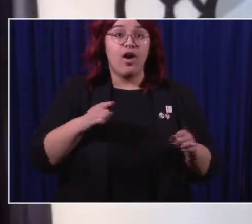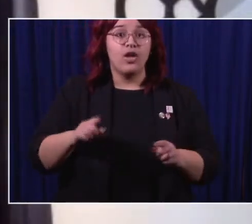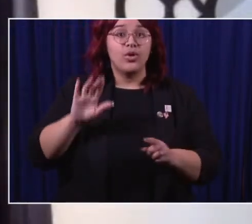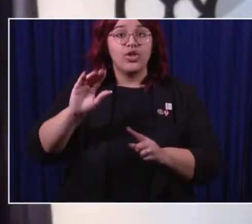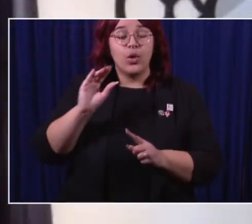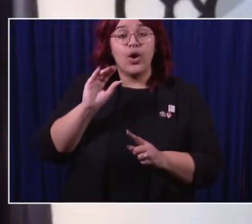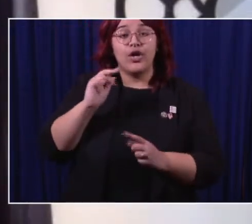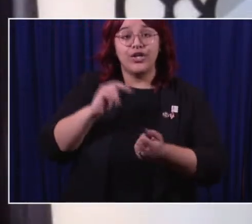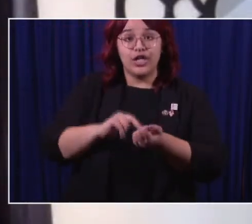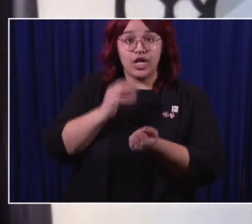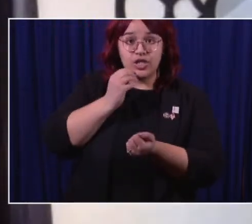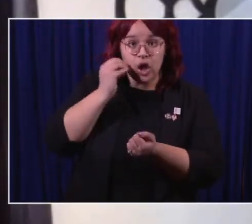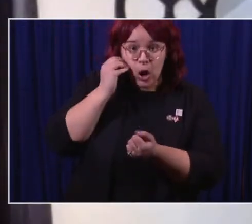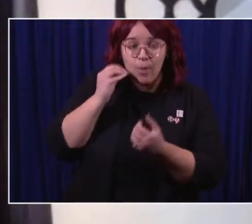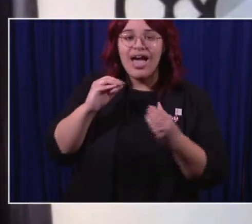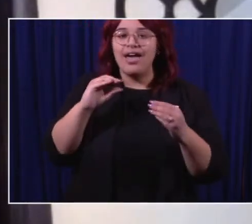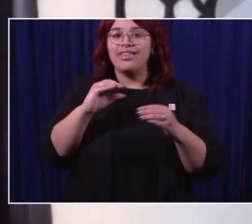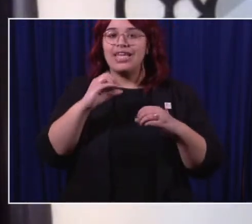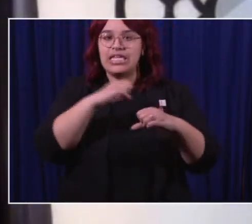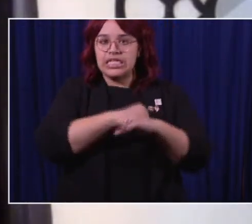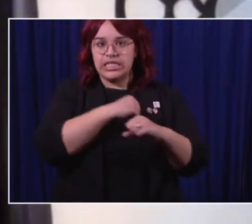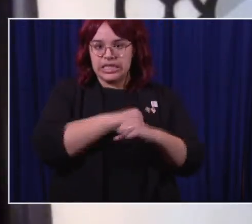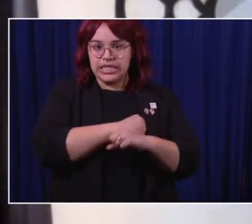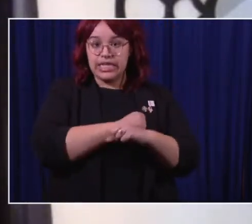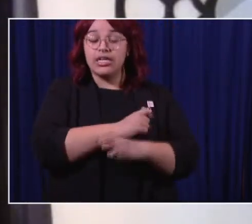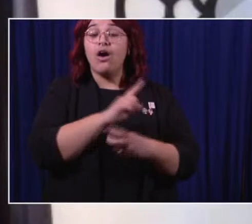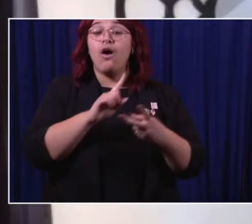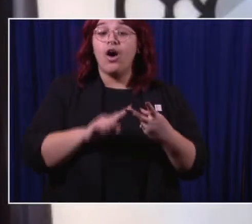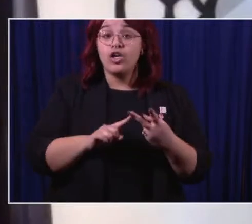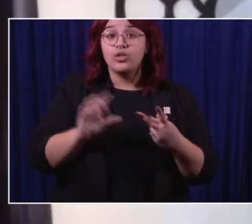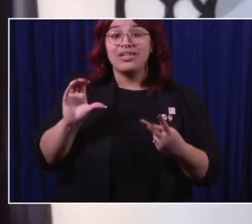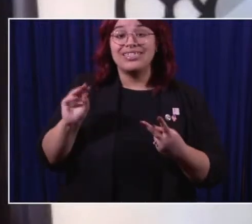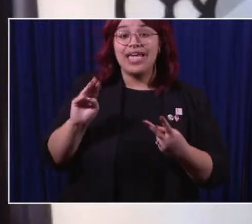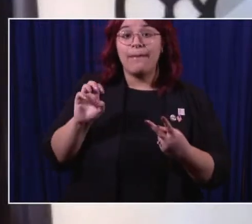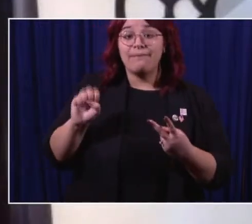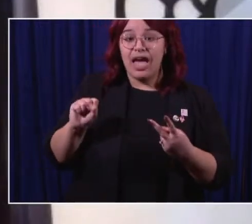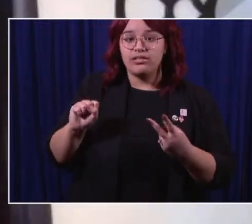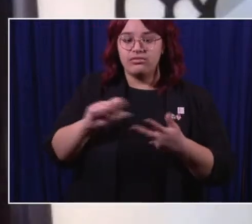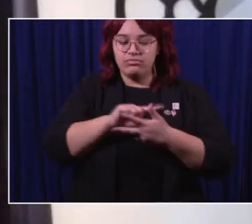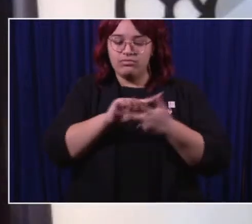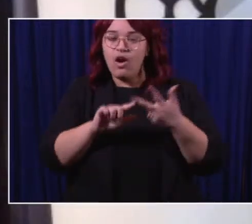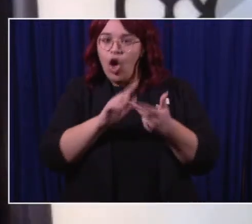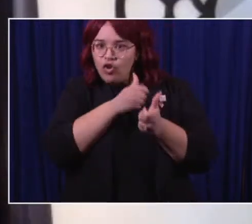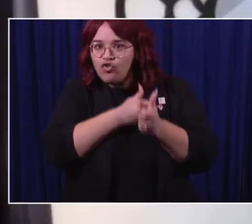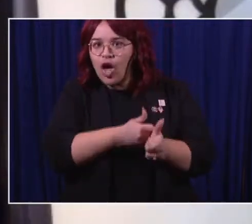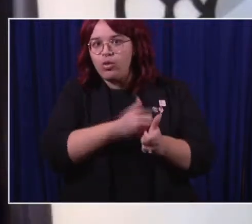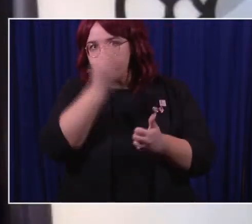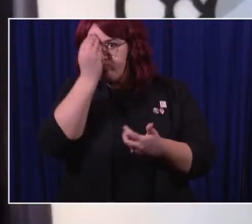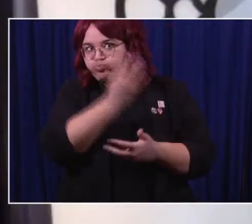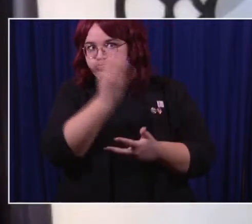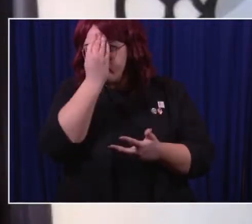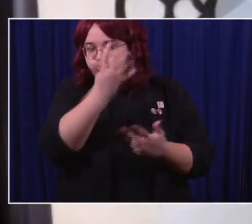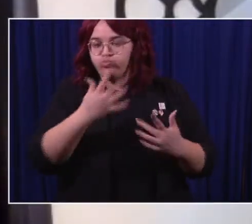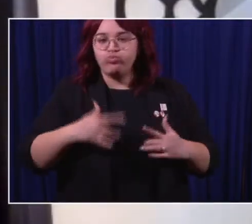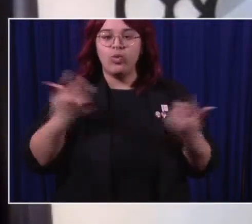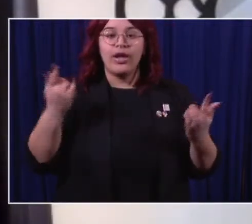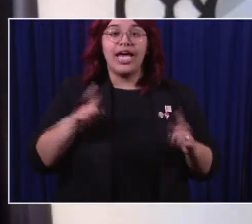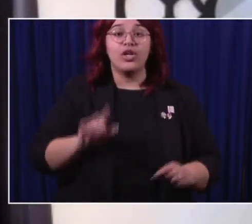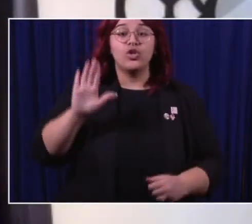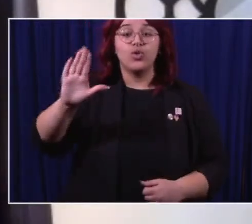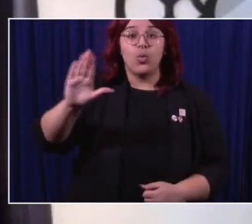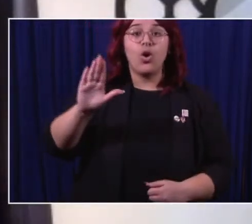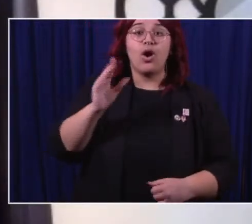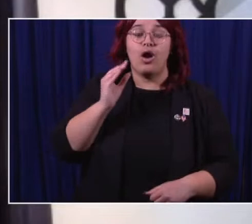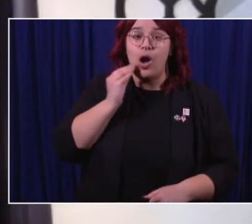so. If you wish to view your information, we have created an abbreviated CMS report that just